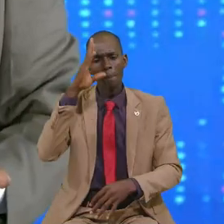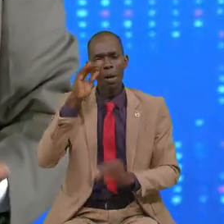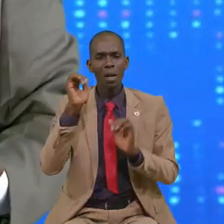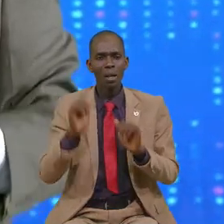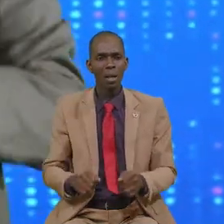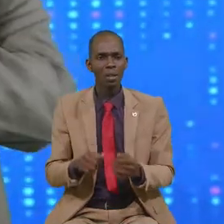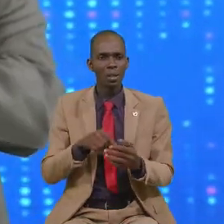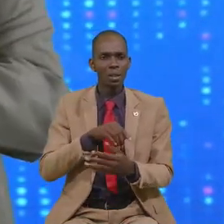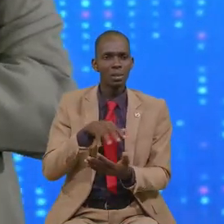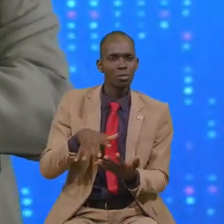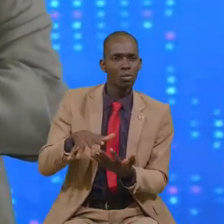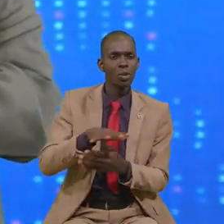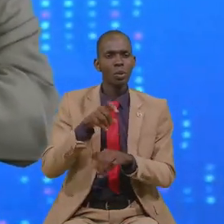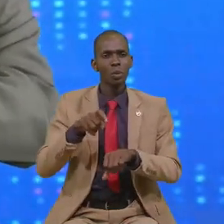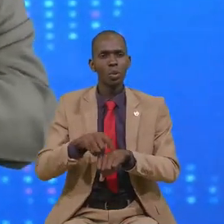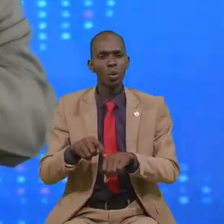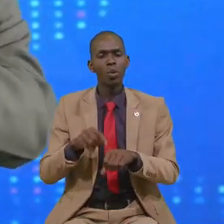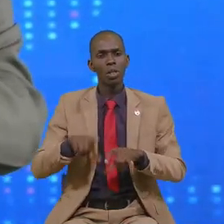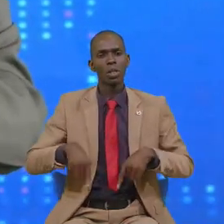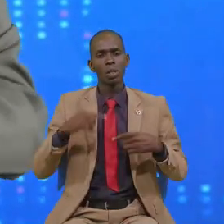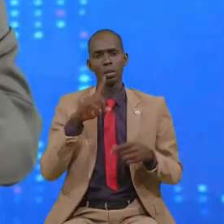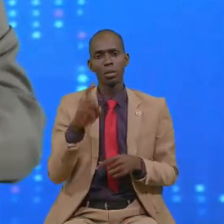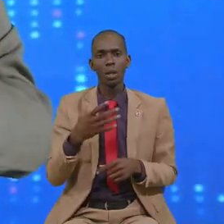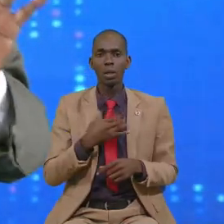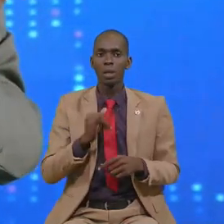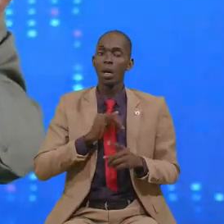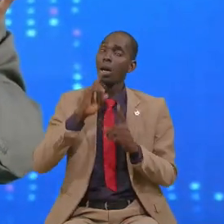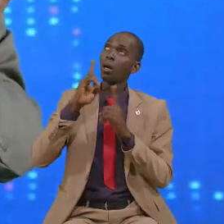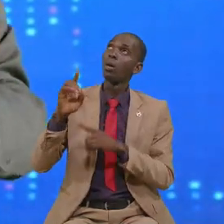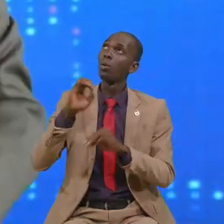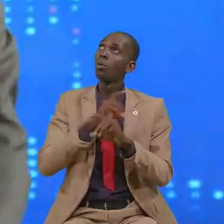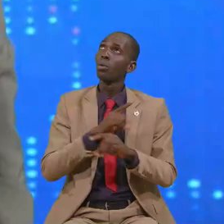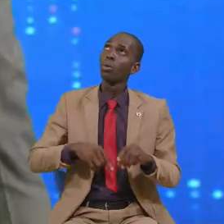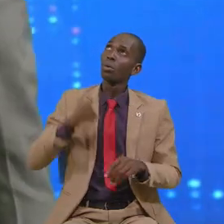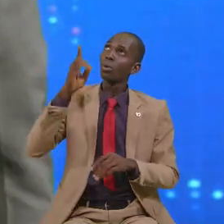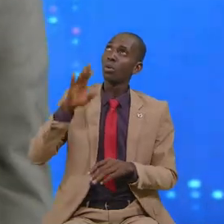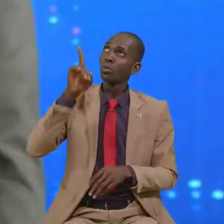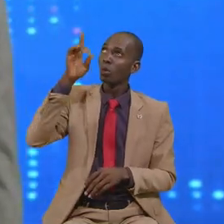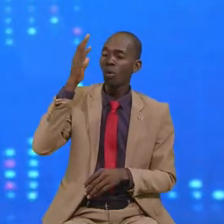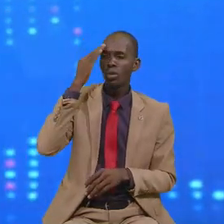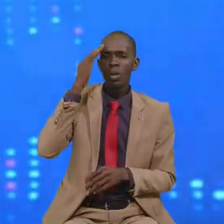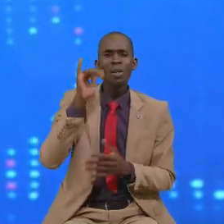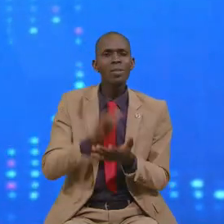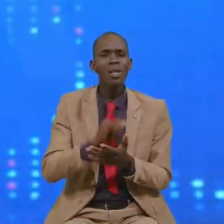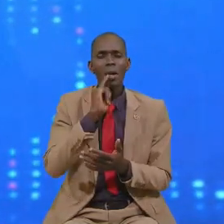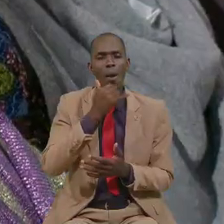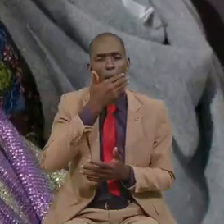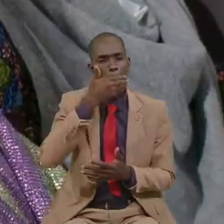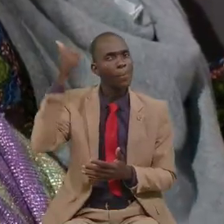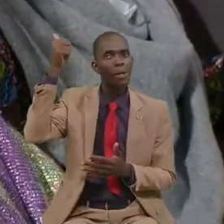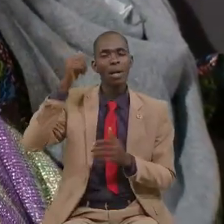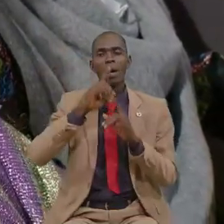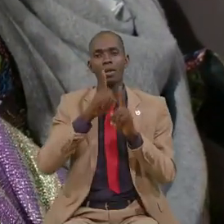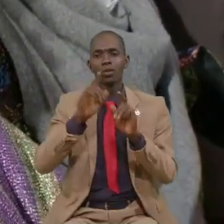I answered, O Lord God, thou knowest. That's the best answer we can give.